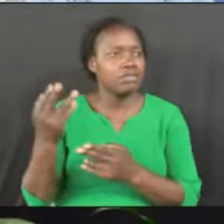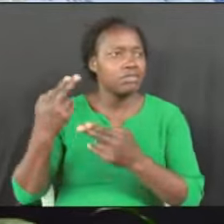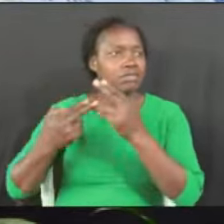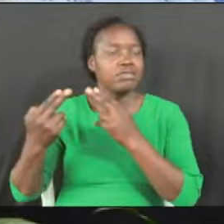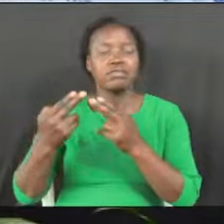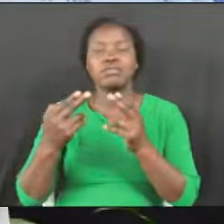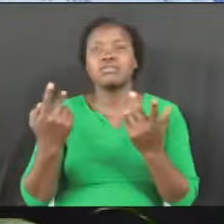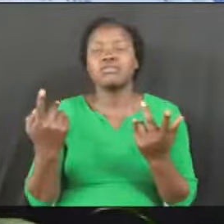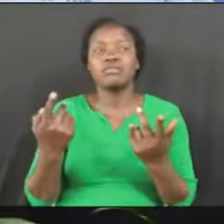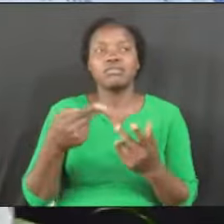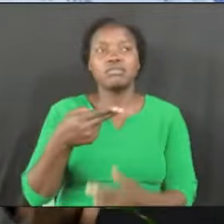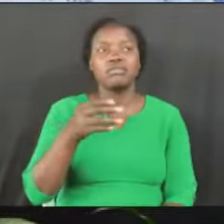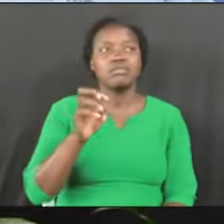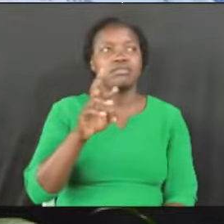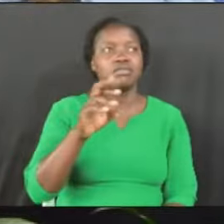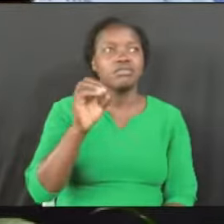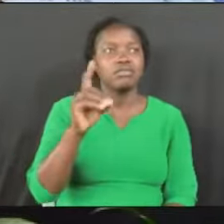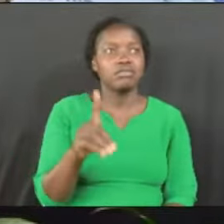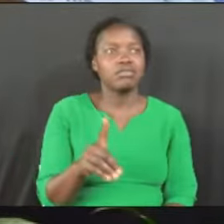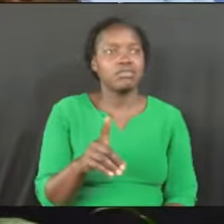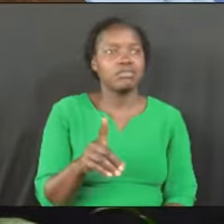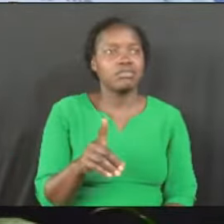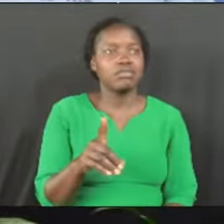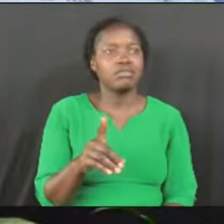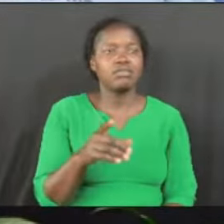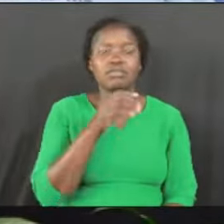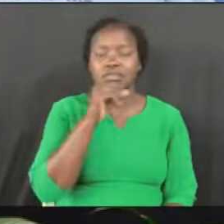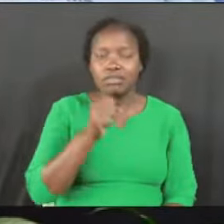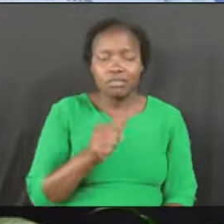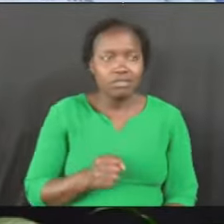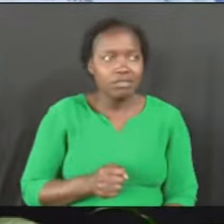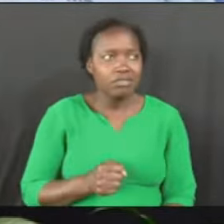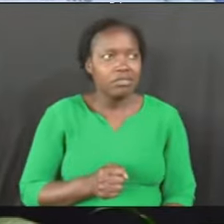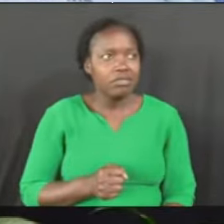one. His grandfather,